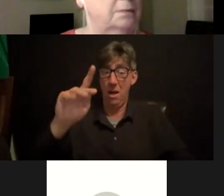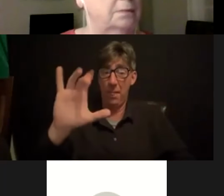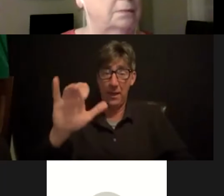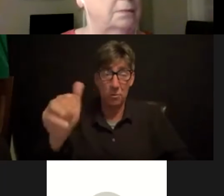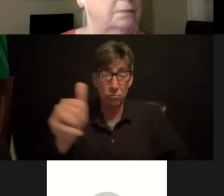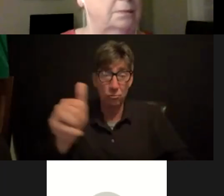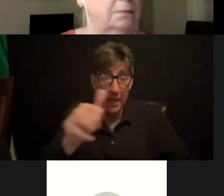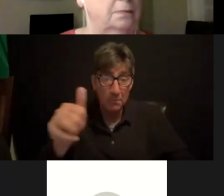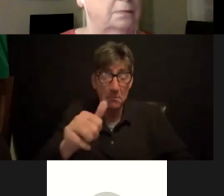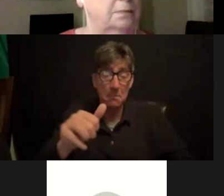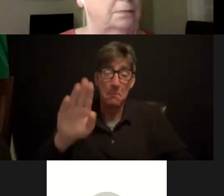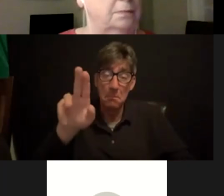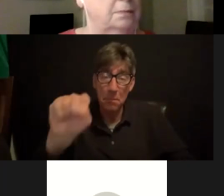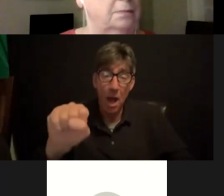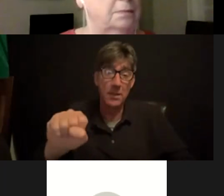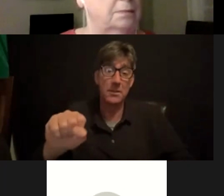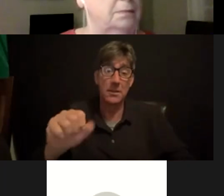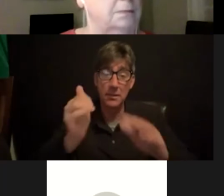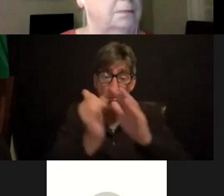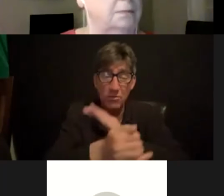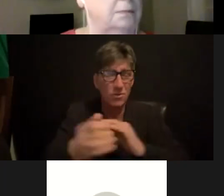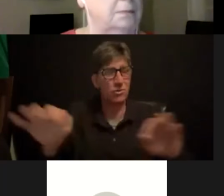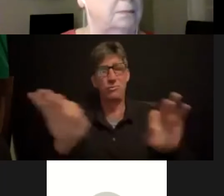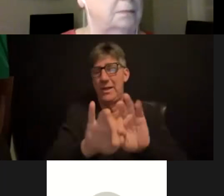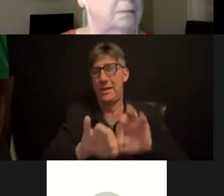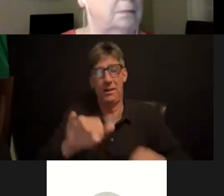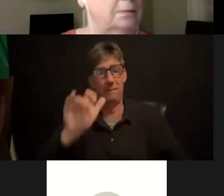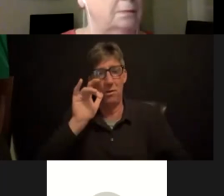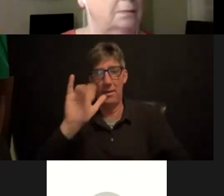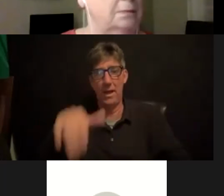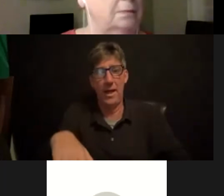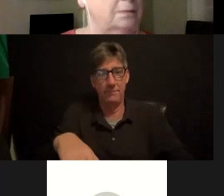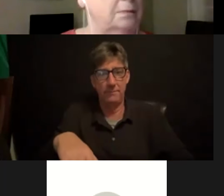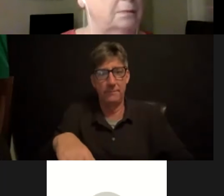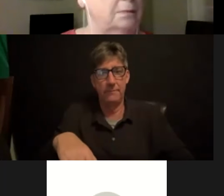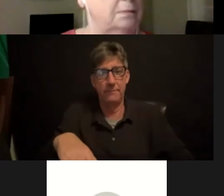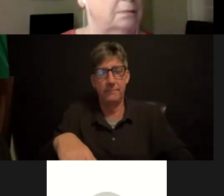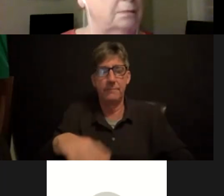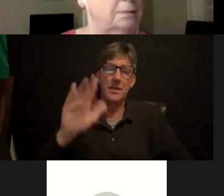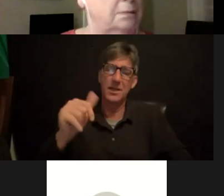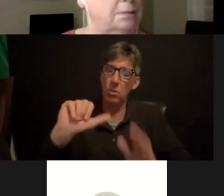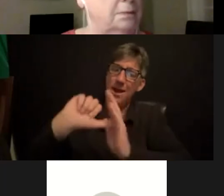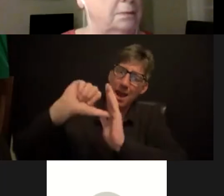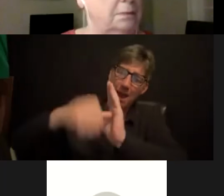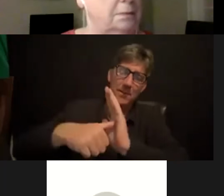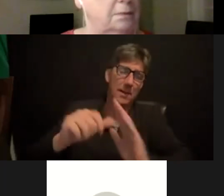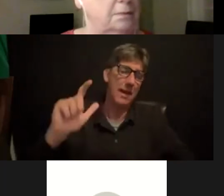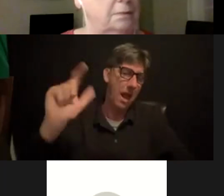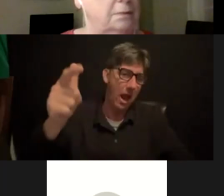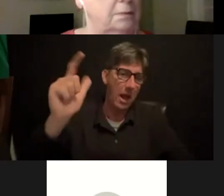T is really critical to that. And so just to emphasize and echo what other folks have said,